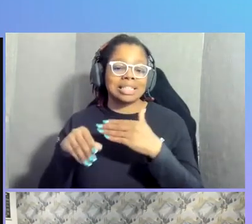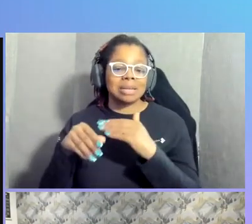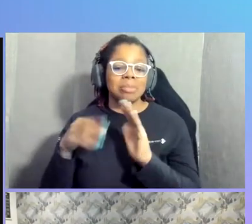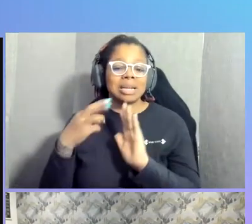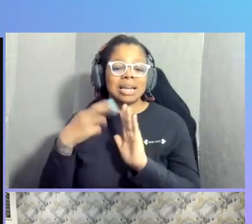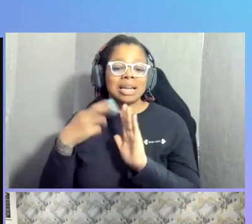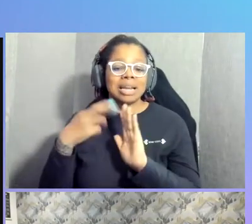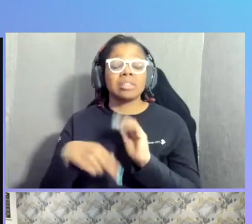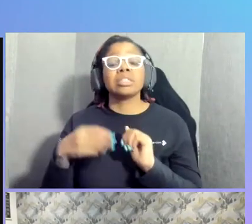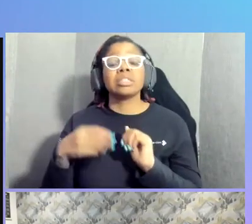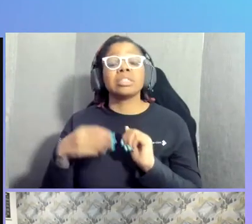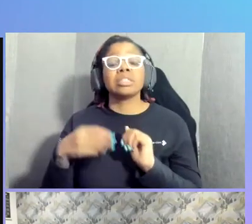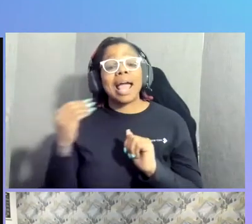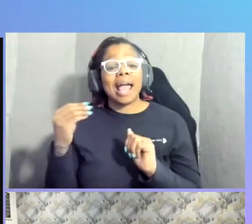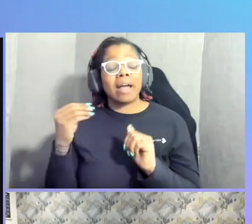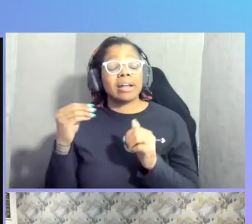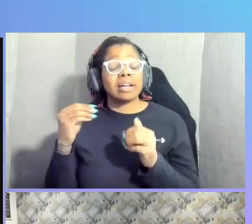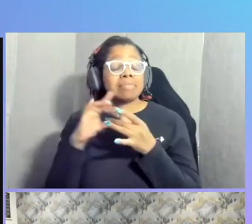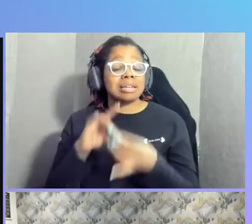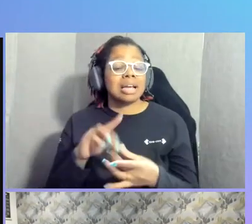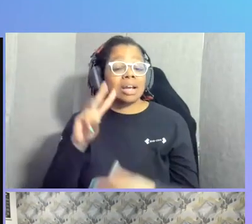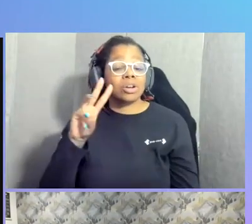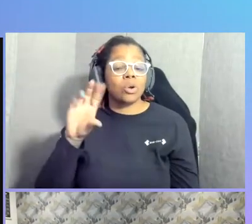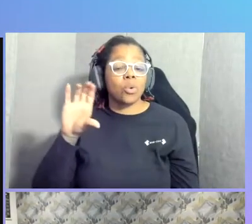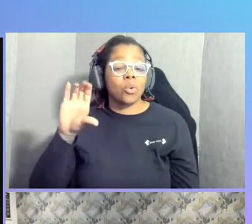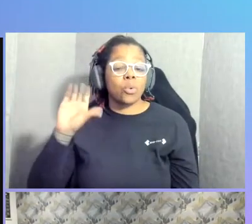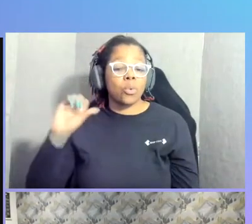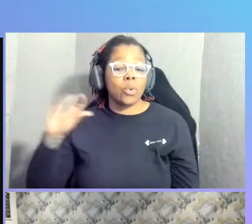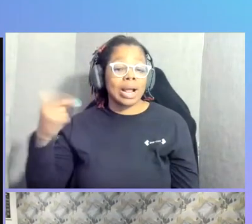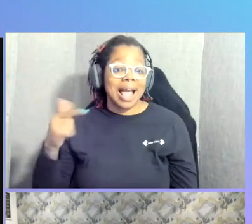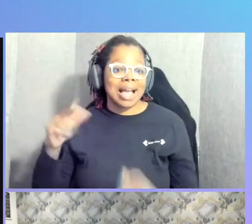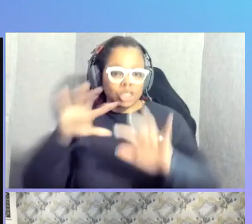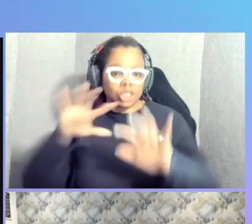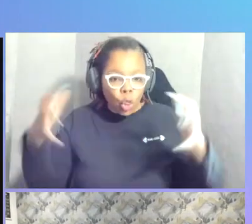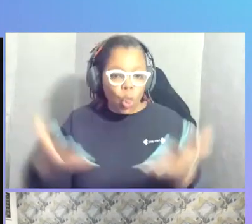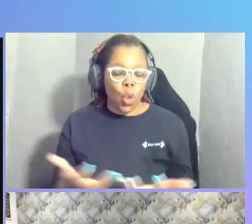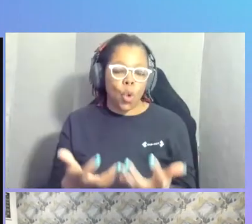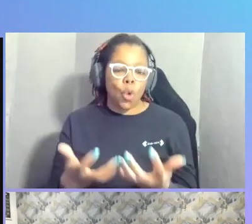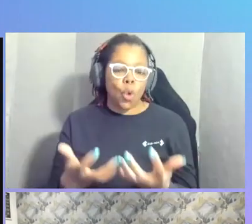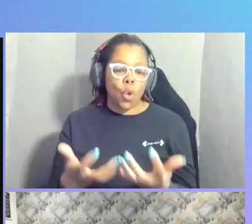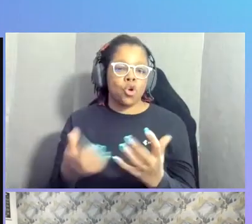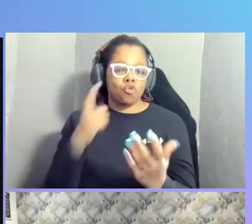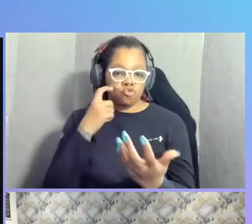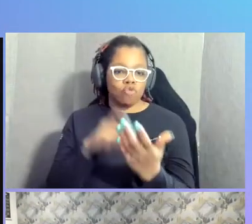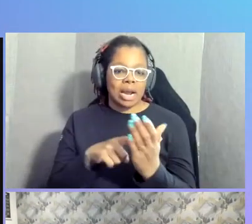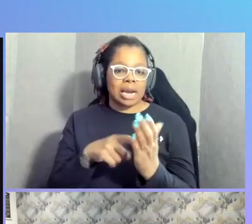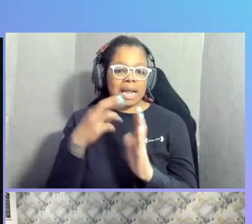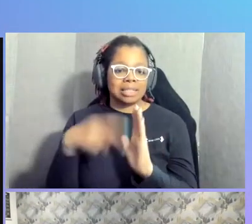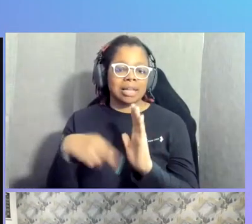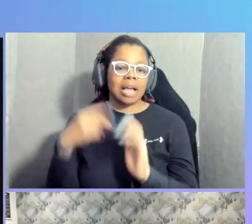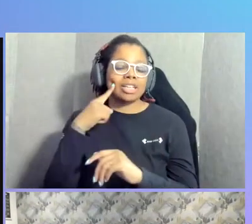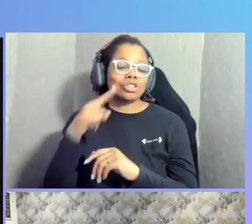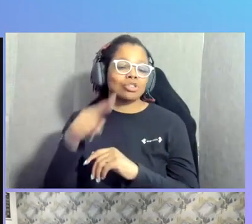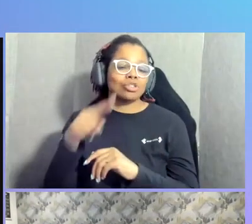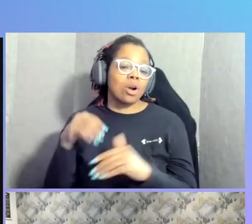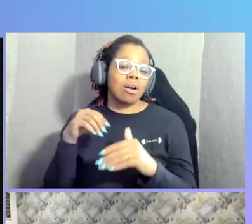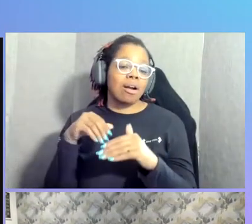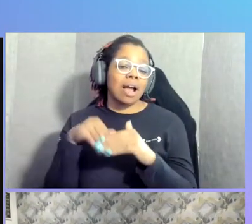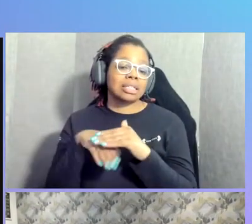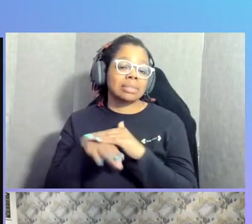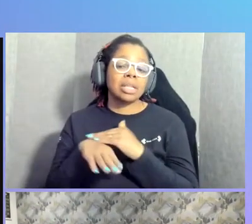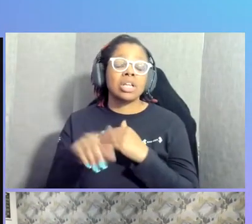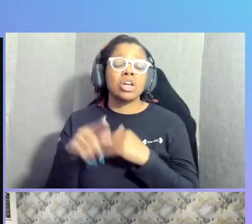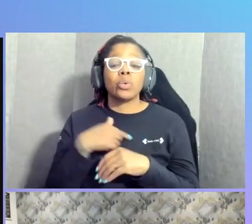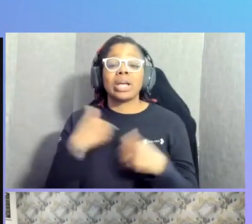the addition to the WCAG, that is a global set of recognized guidelines for accessibility, we